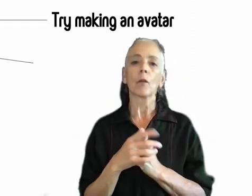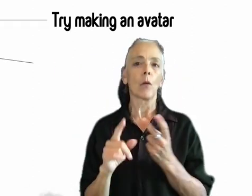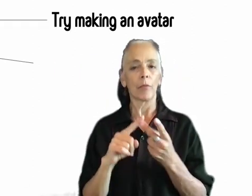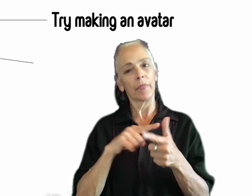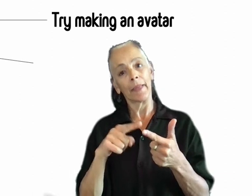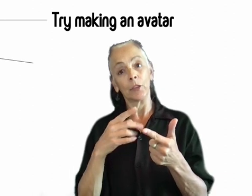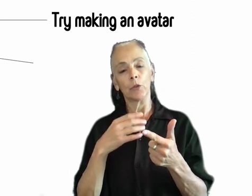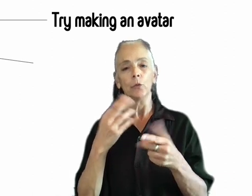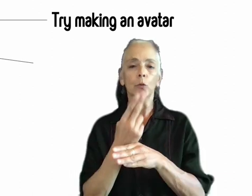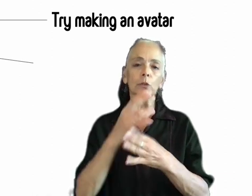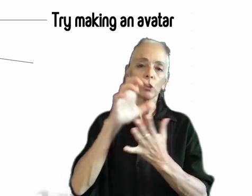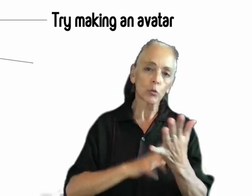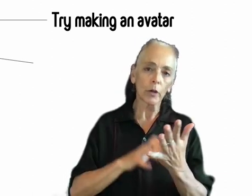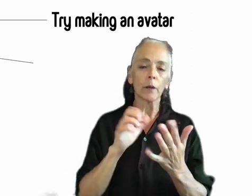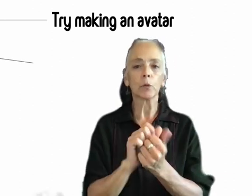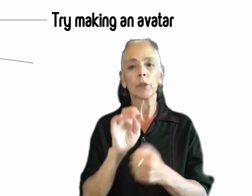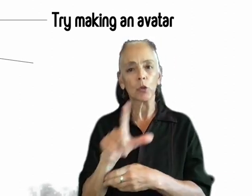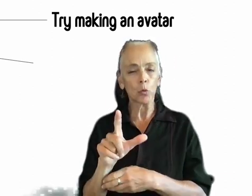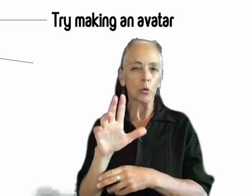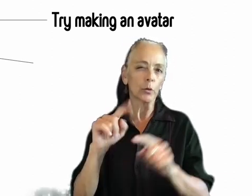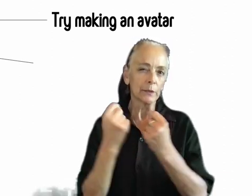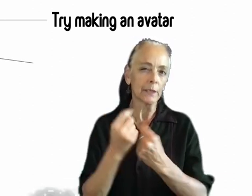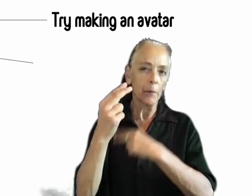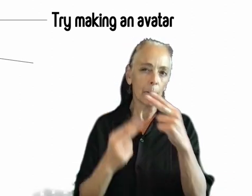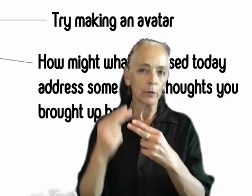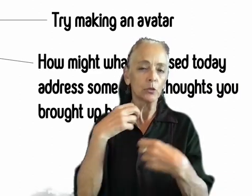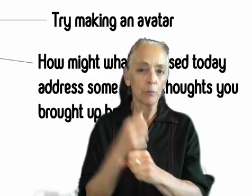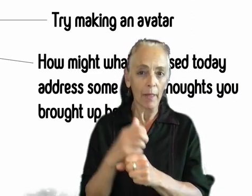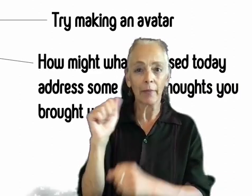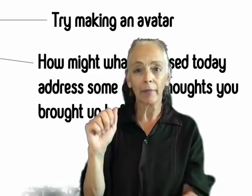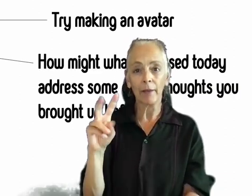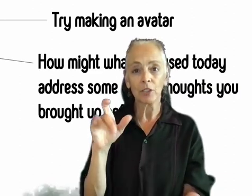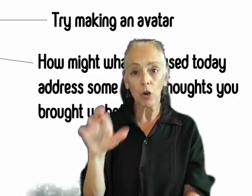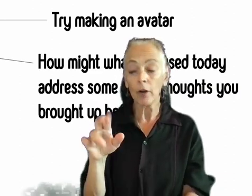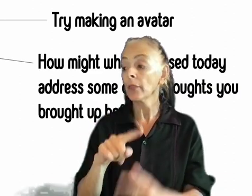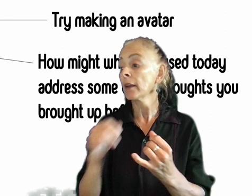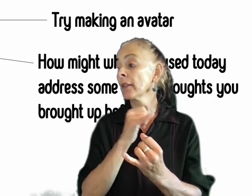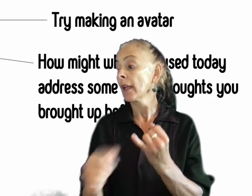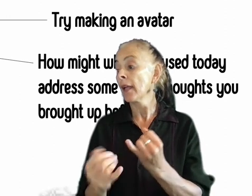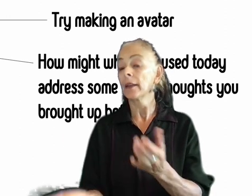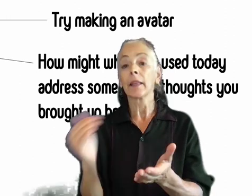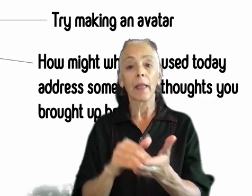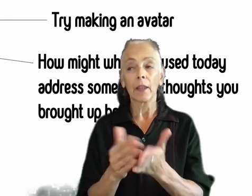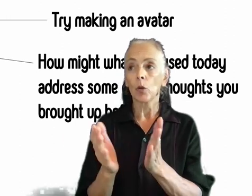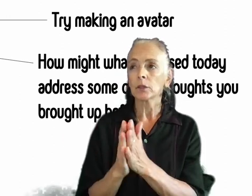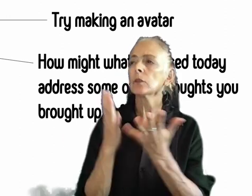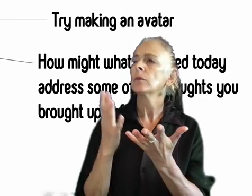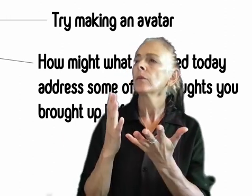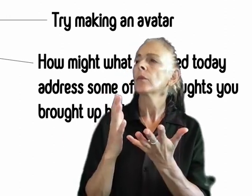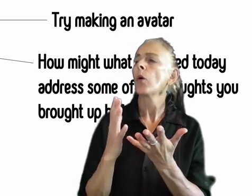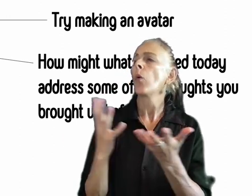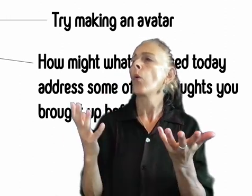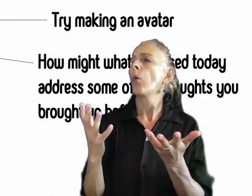script where they actually use the tool that your team has built to make the avatar and then at the end you ask things like how might what you